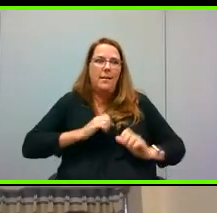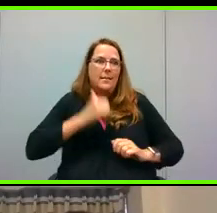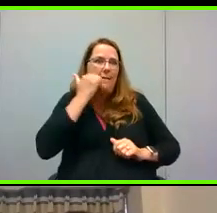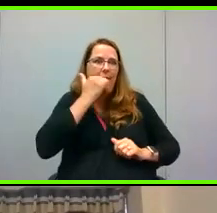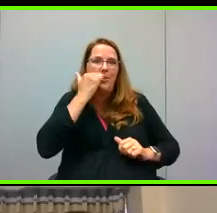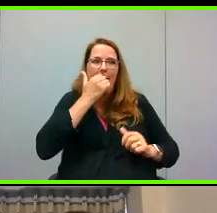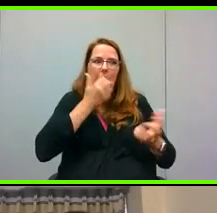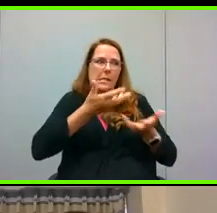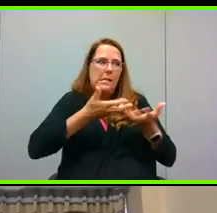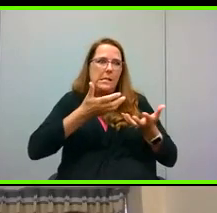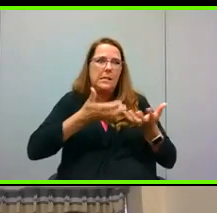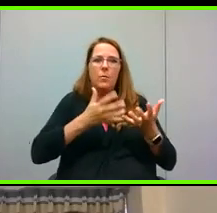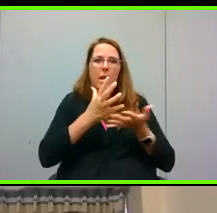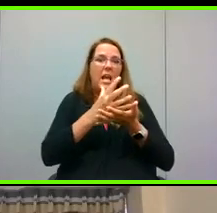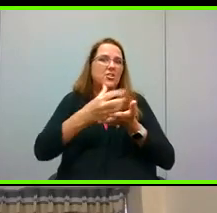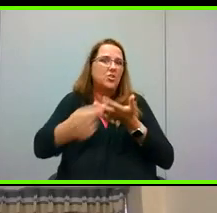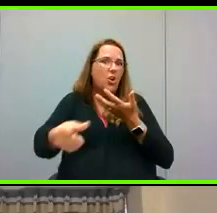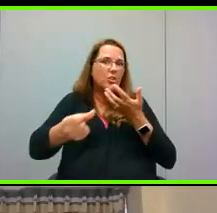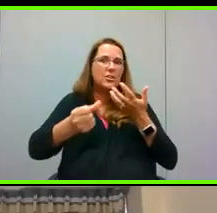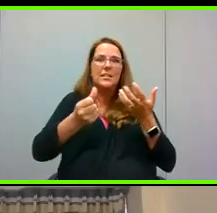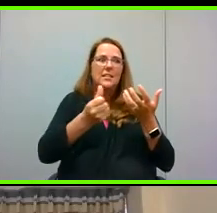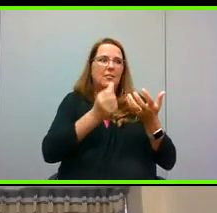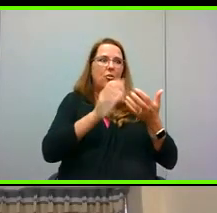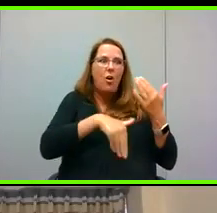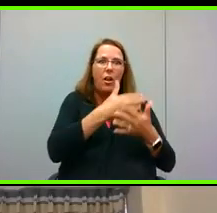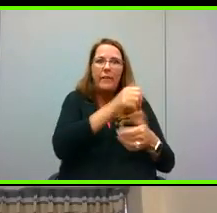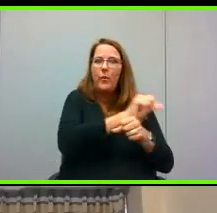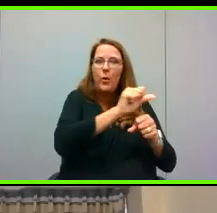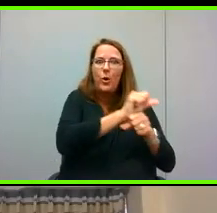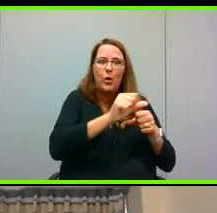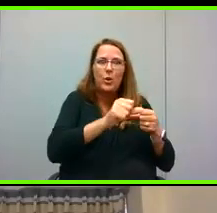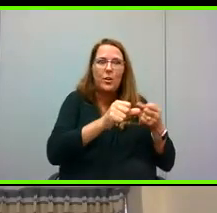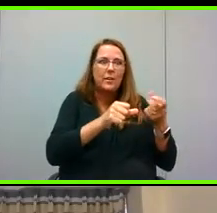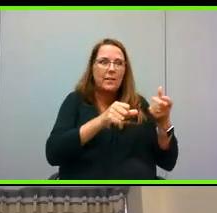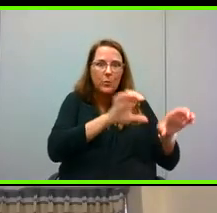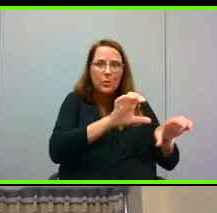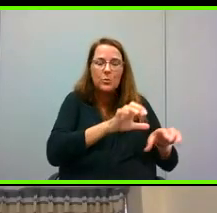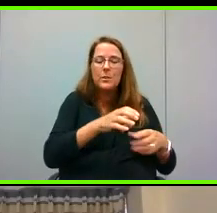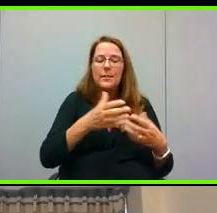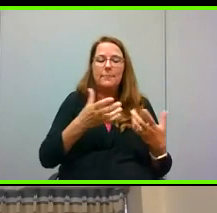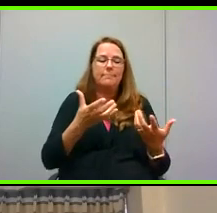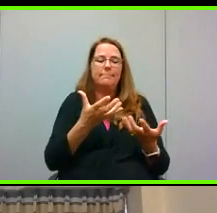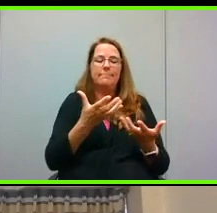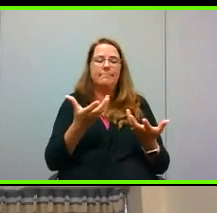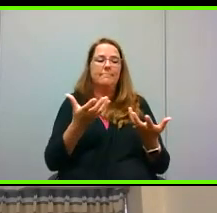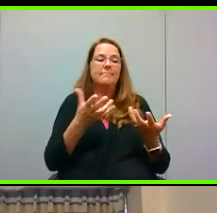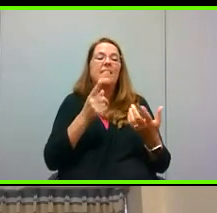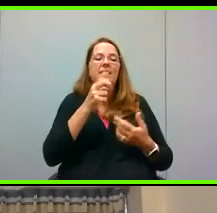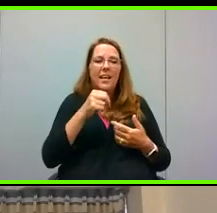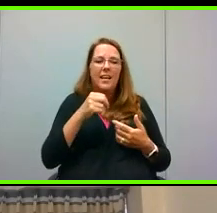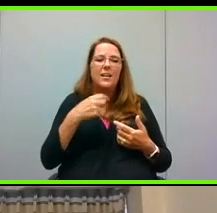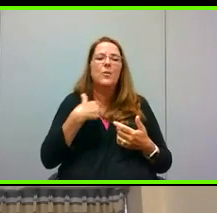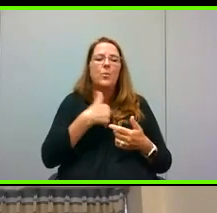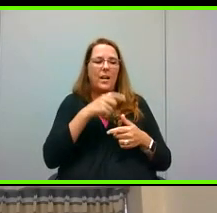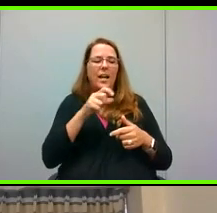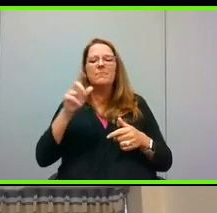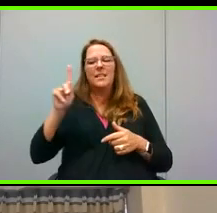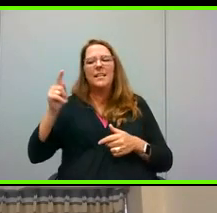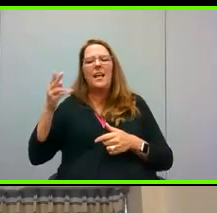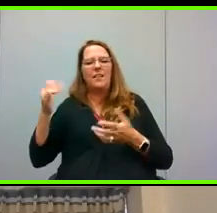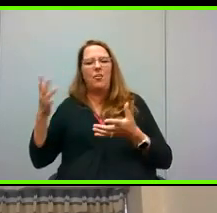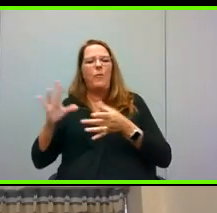We exhausted all the work we could have them do. And then they were actually had to look at, as Kathy already